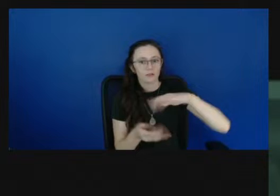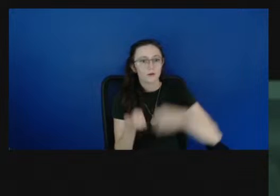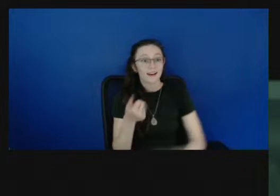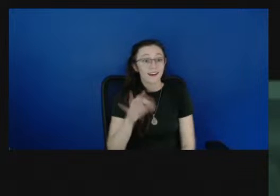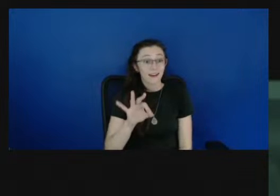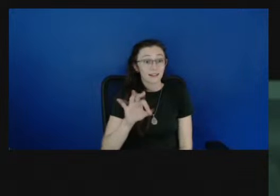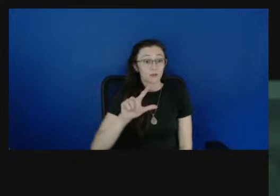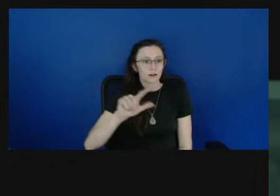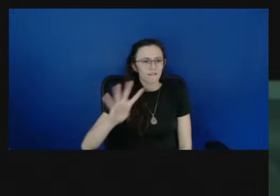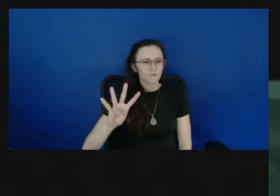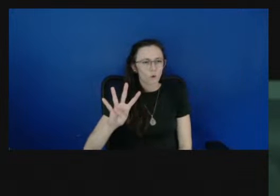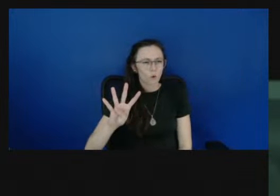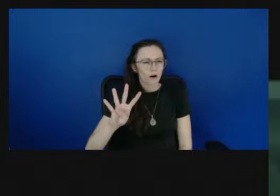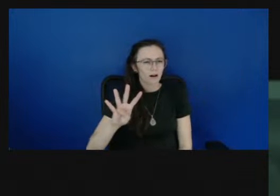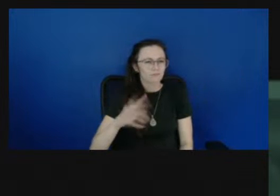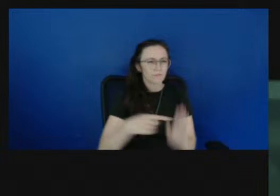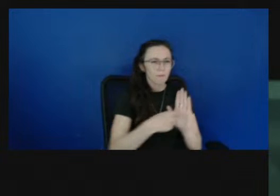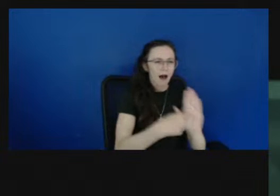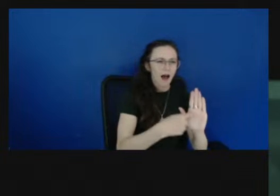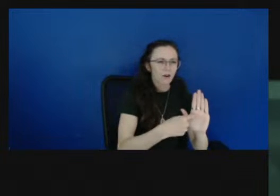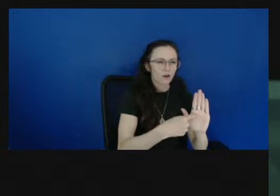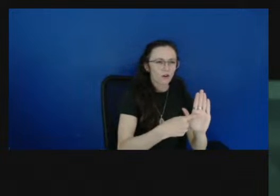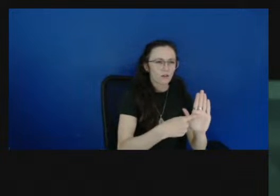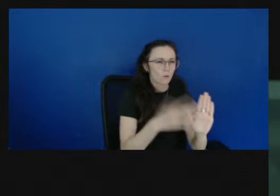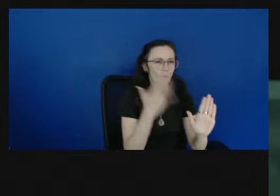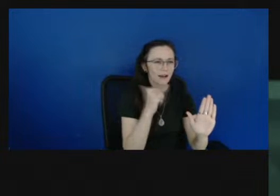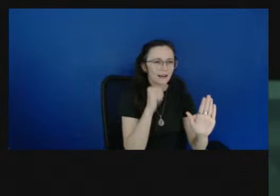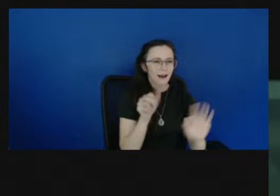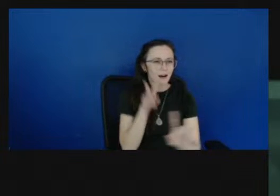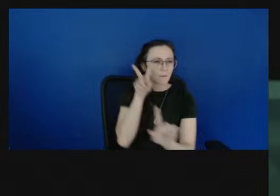held, why weren't we getting these steam-driven explosions in 2018?